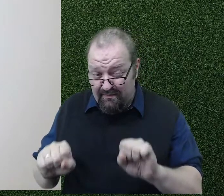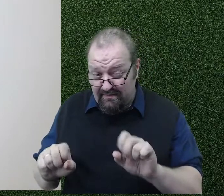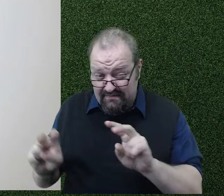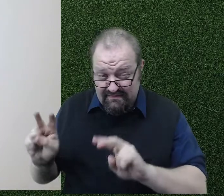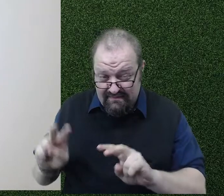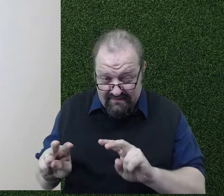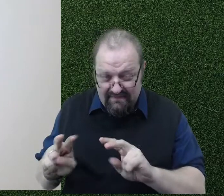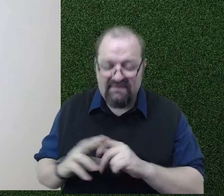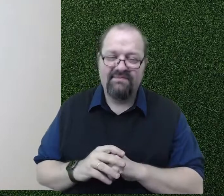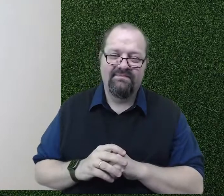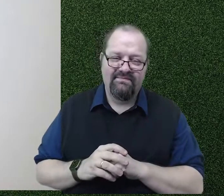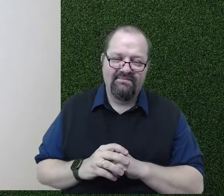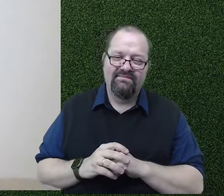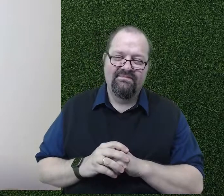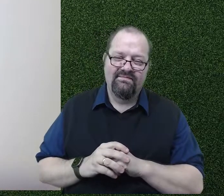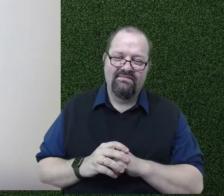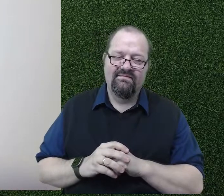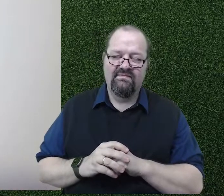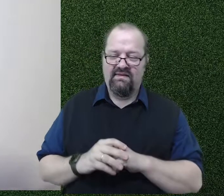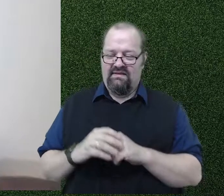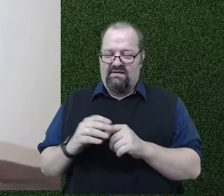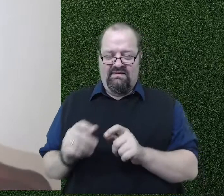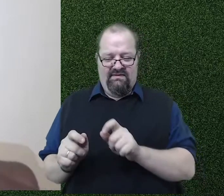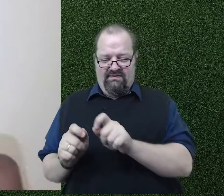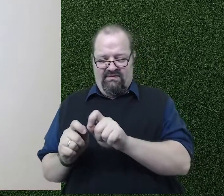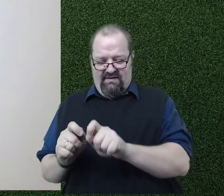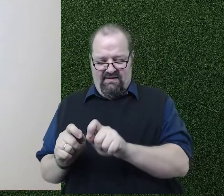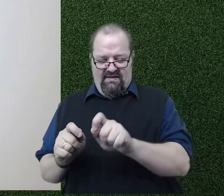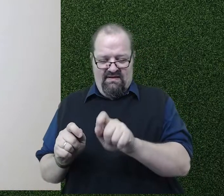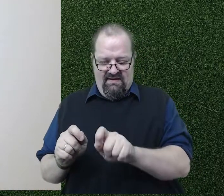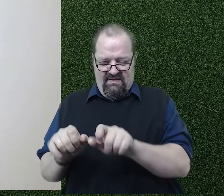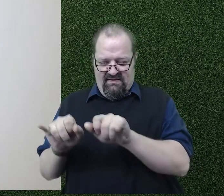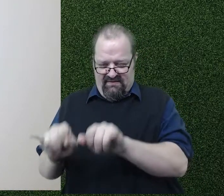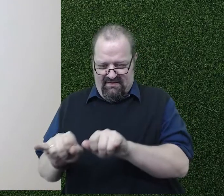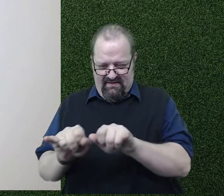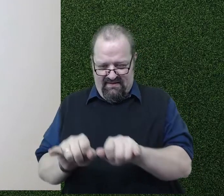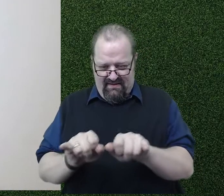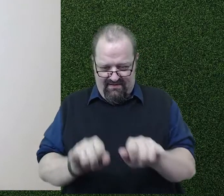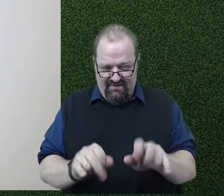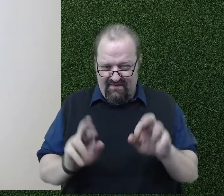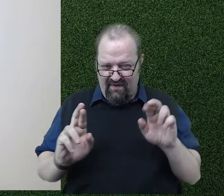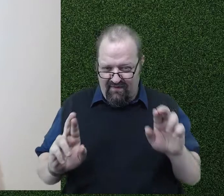nice as possible. Make all my tick marks evenly spaced.